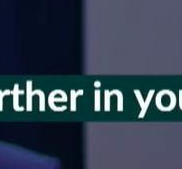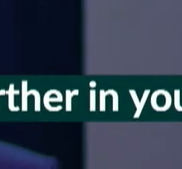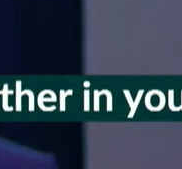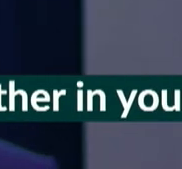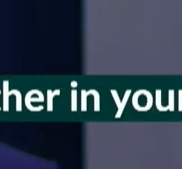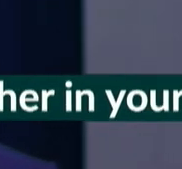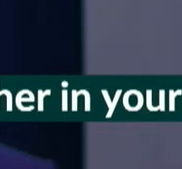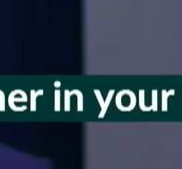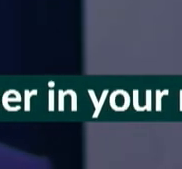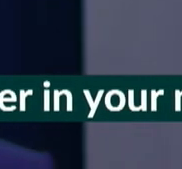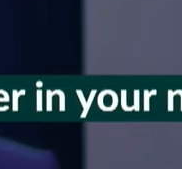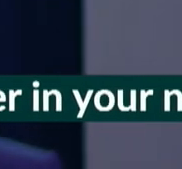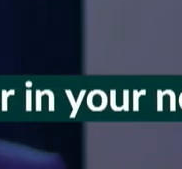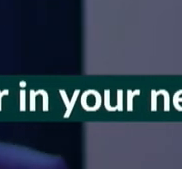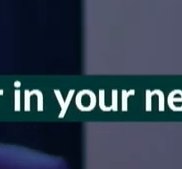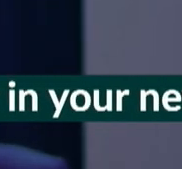We're waiting for you.